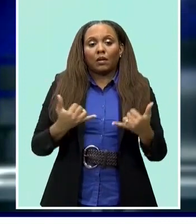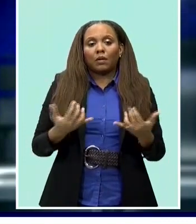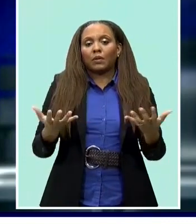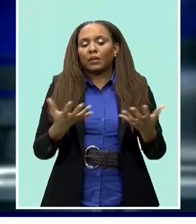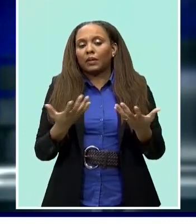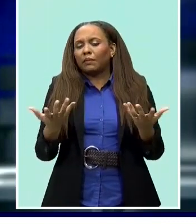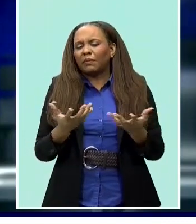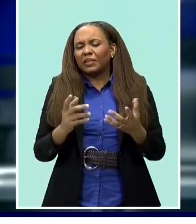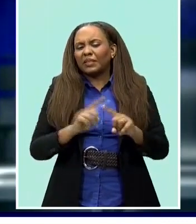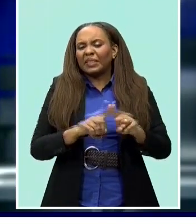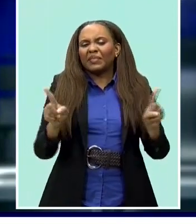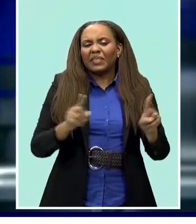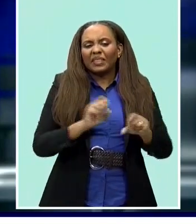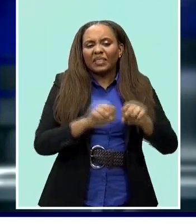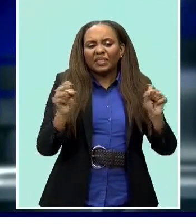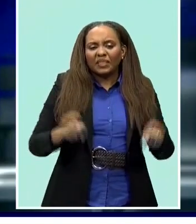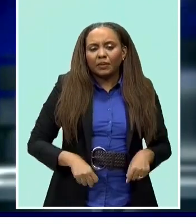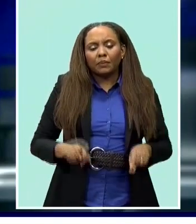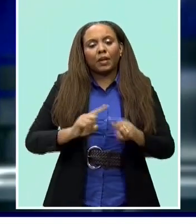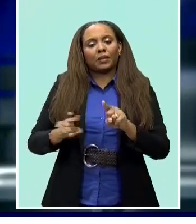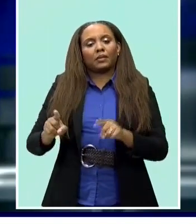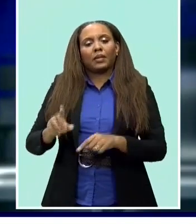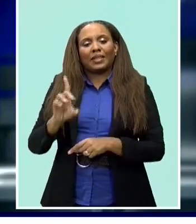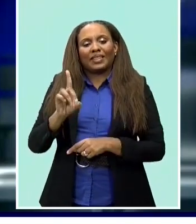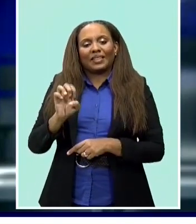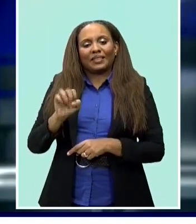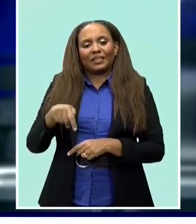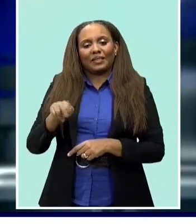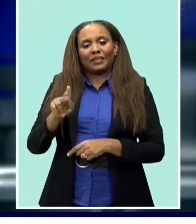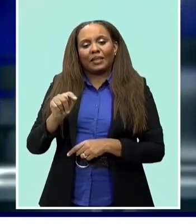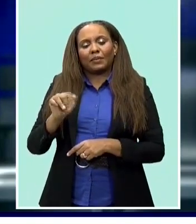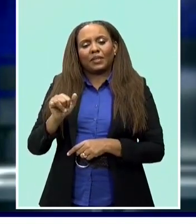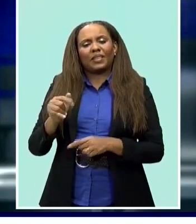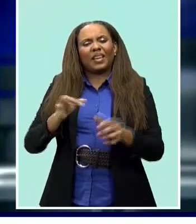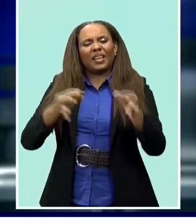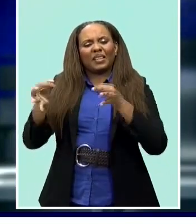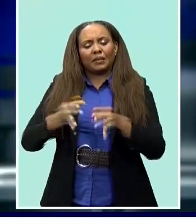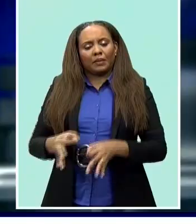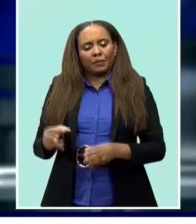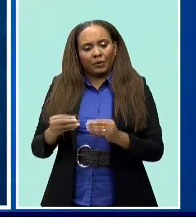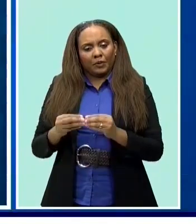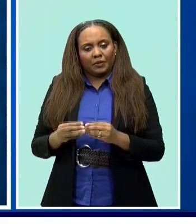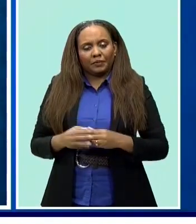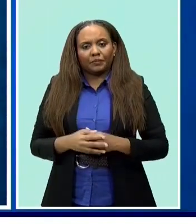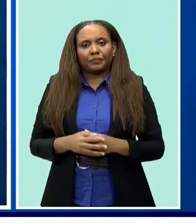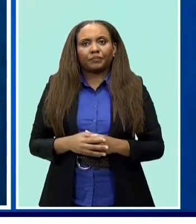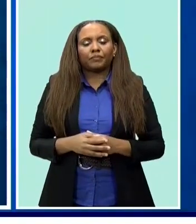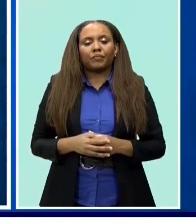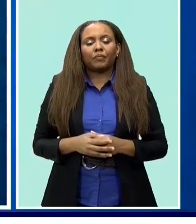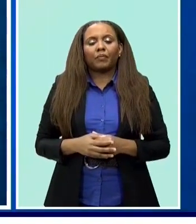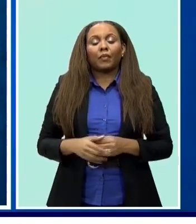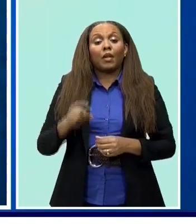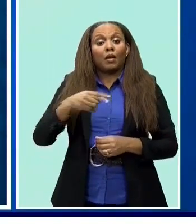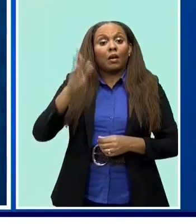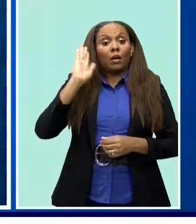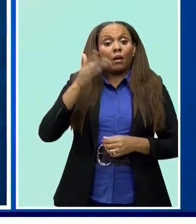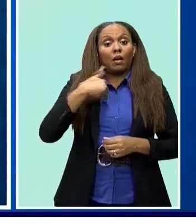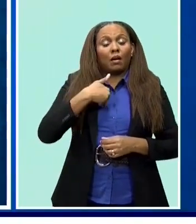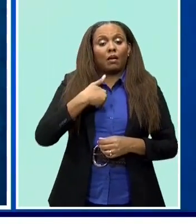being proposed by the Commission, Deputy Chair David Commissiong had this to say. We're going to have community